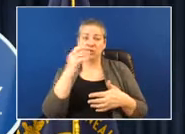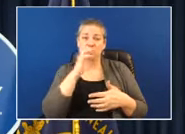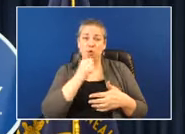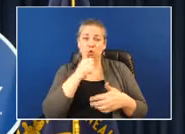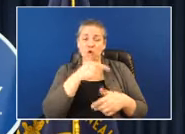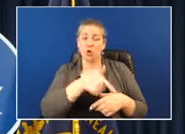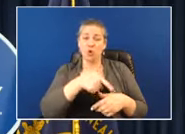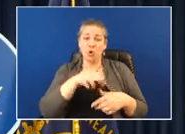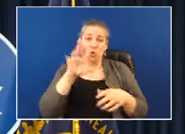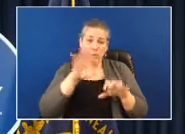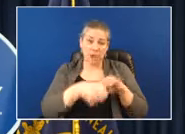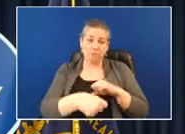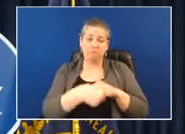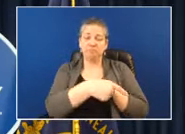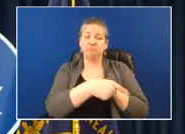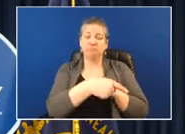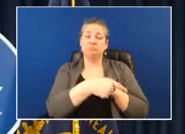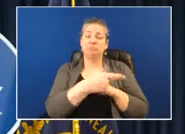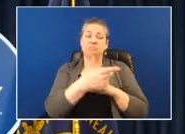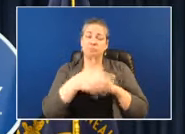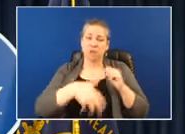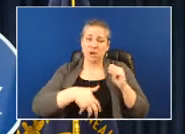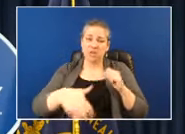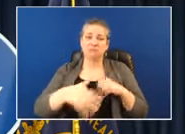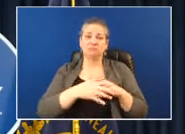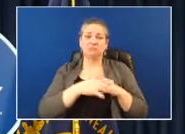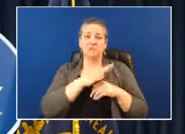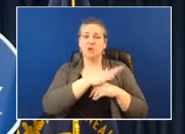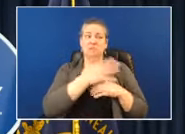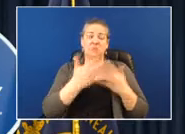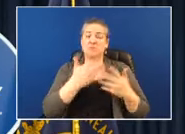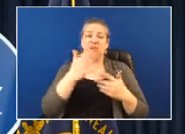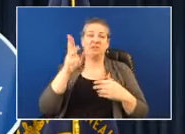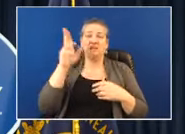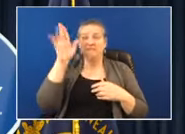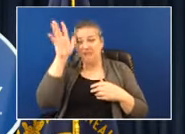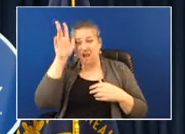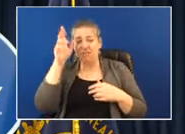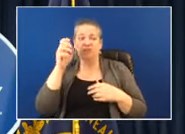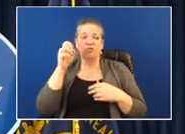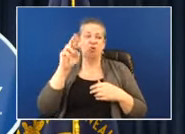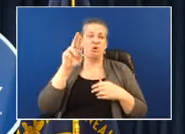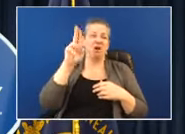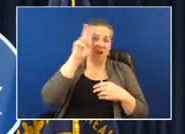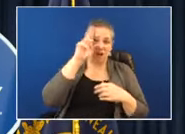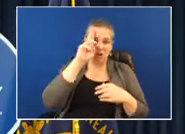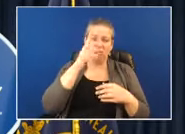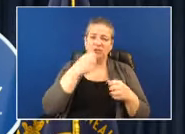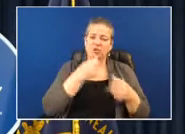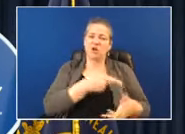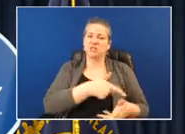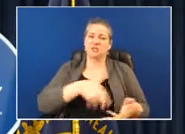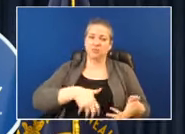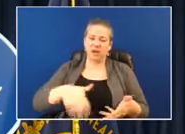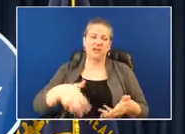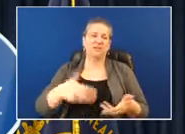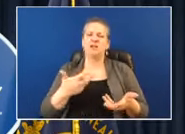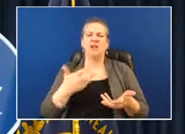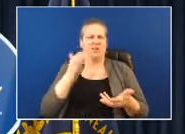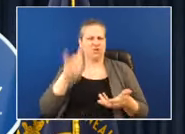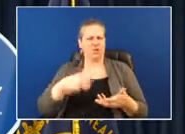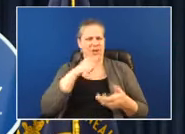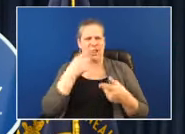by a family member, an uncle, sometimes even a father. That happens. It shouldn't, but it happens. They